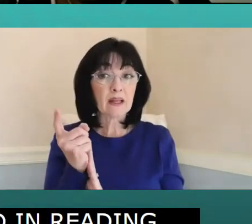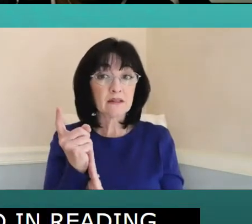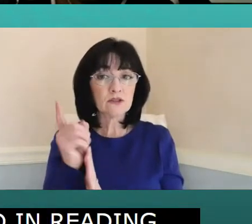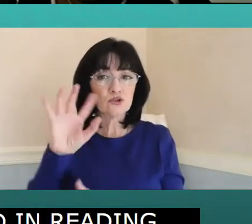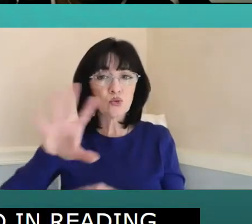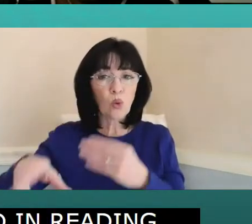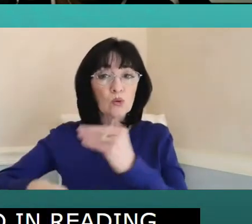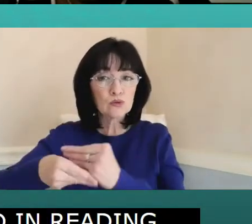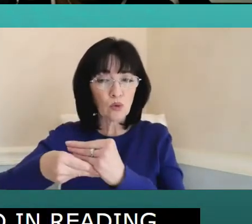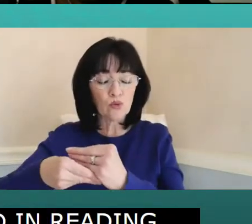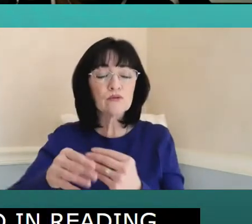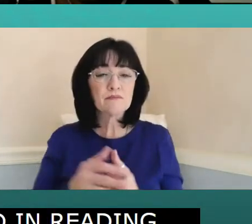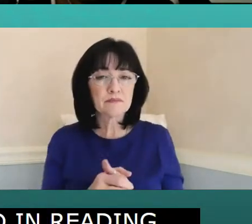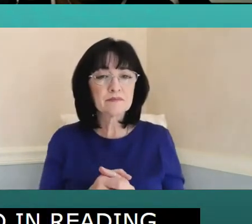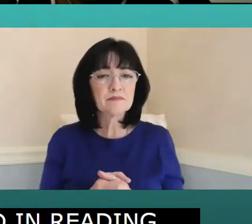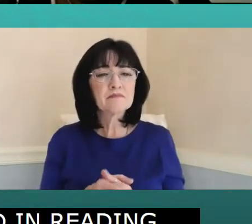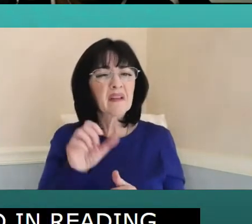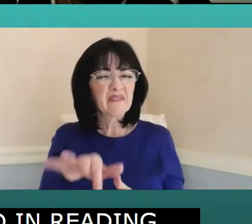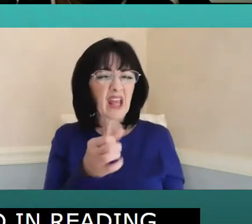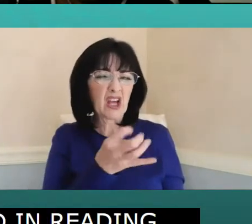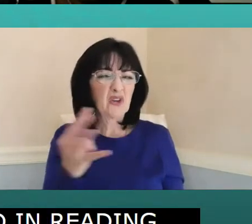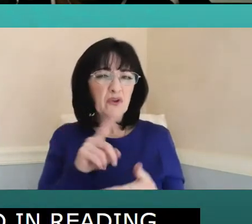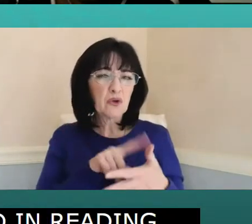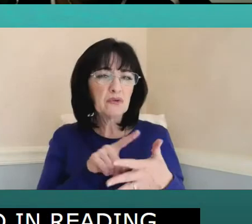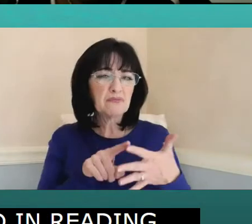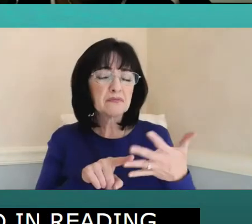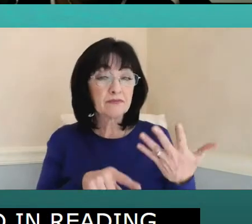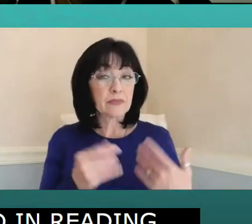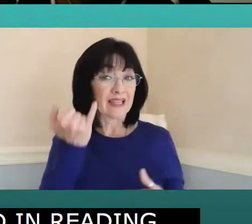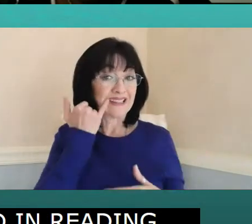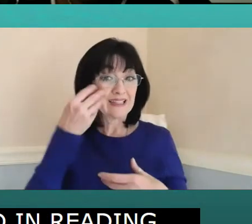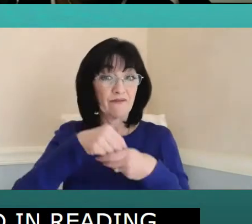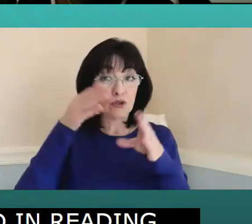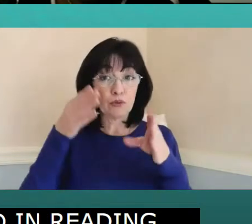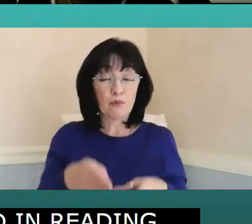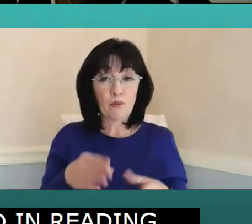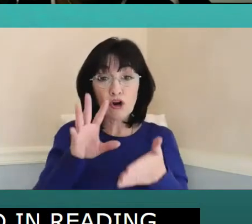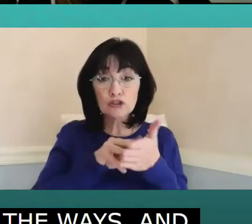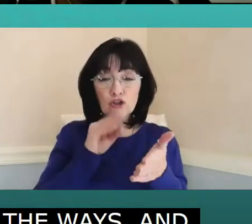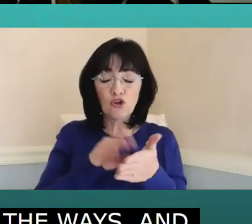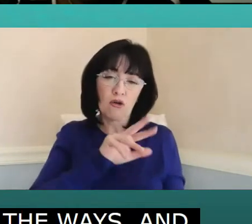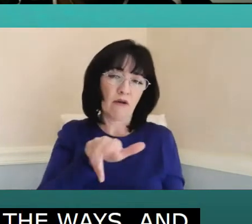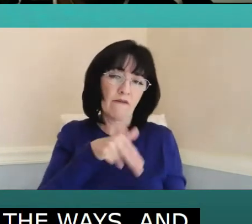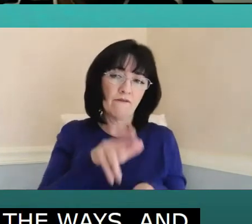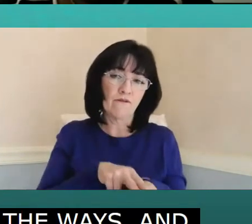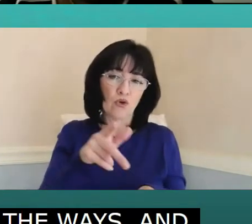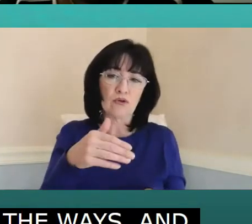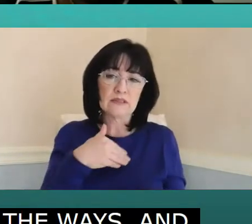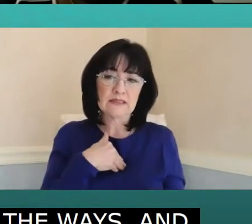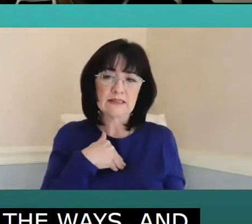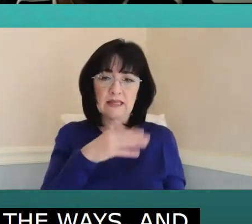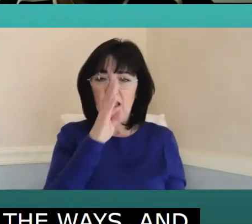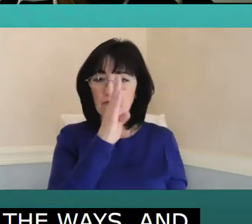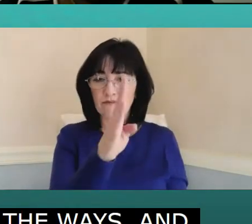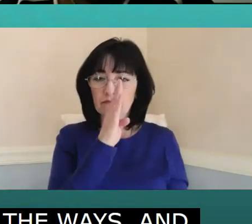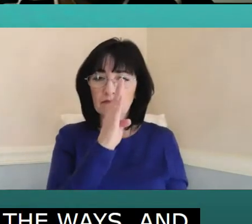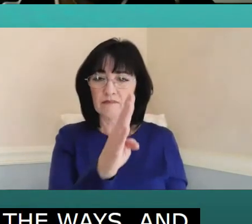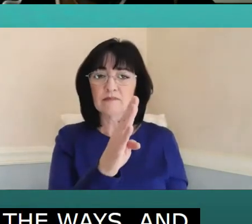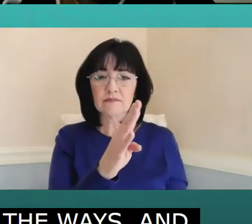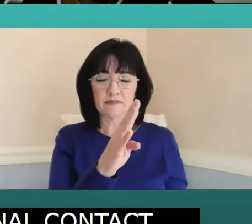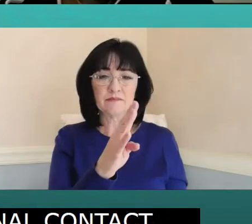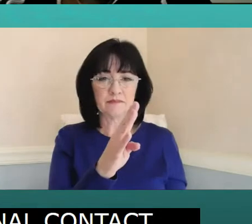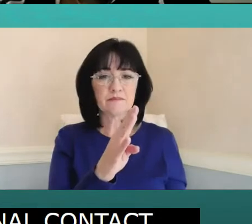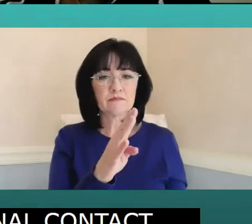the ways. And of course, if it's in-person learning, you have that personal contact with a teacher. But for